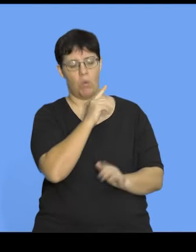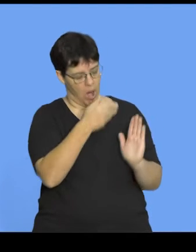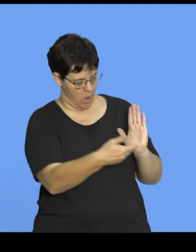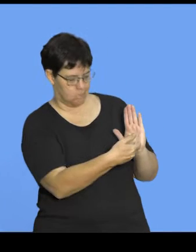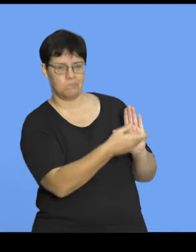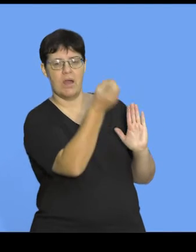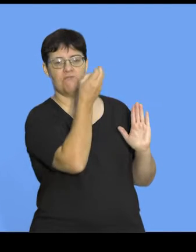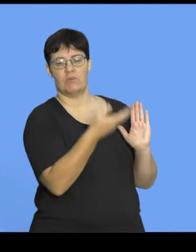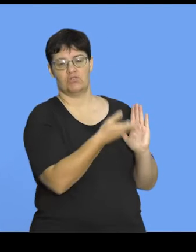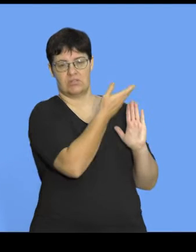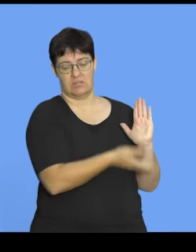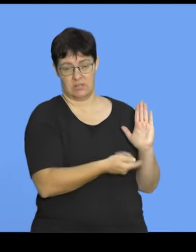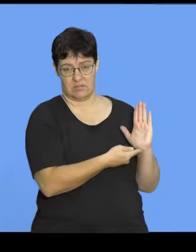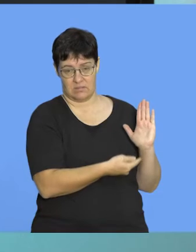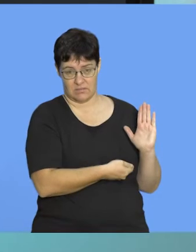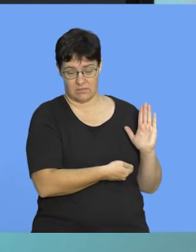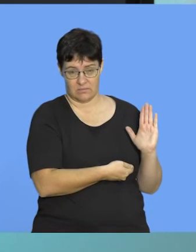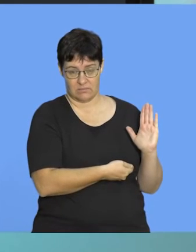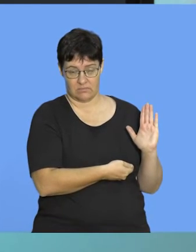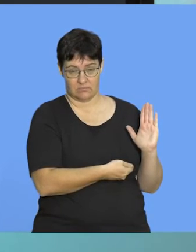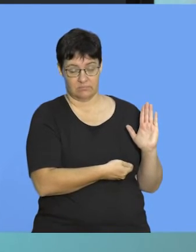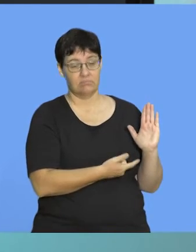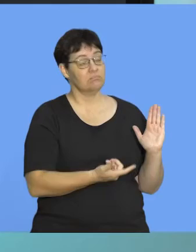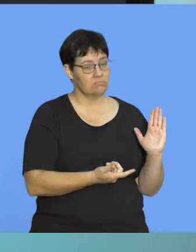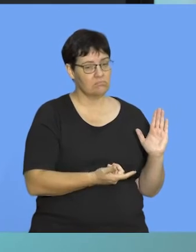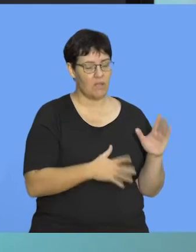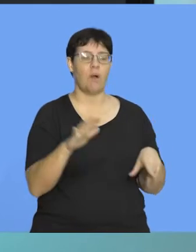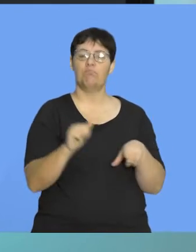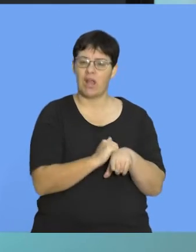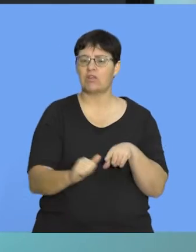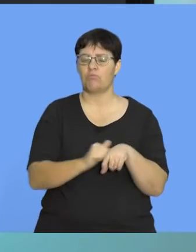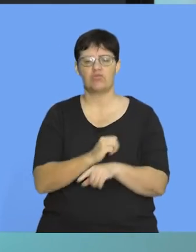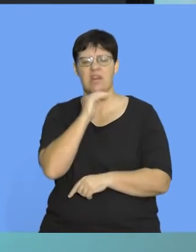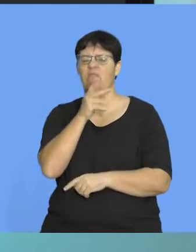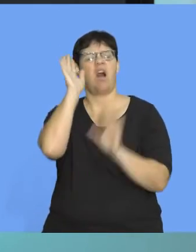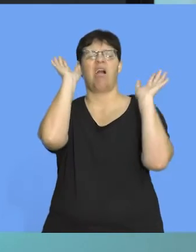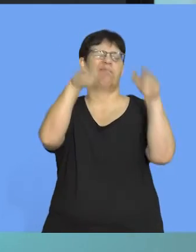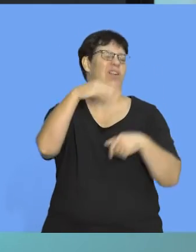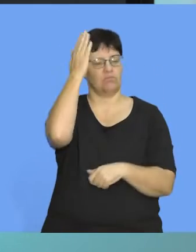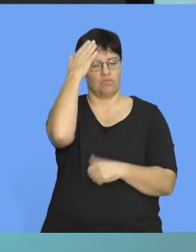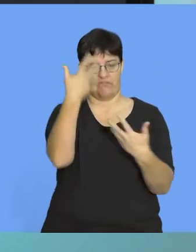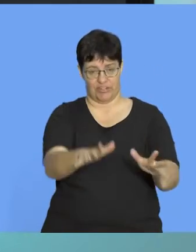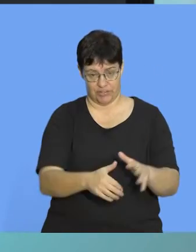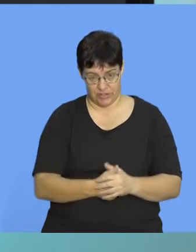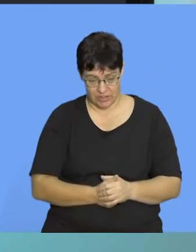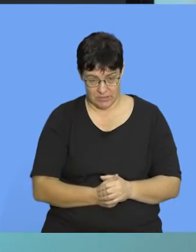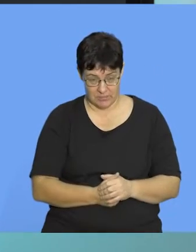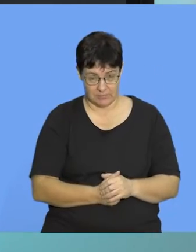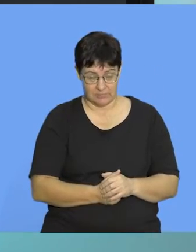it's on your information sheet. But hopefully, if you practice enough, you'll know it in your head.